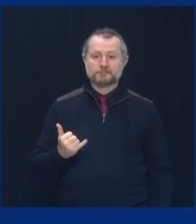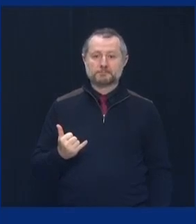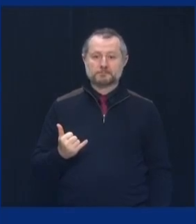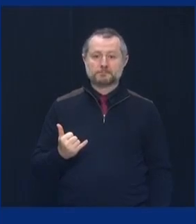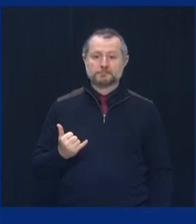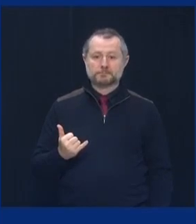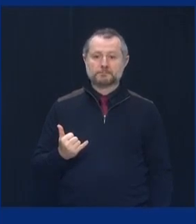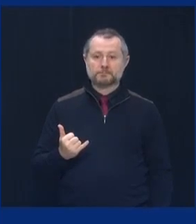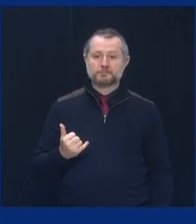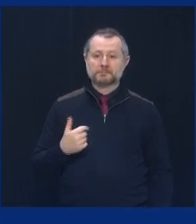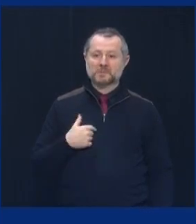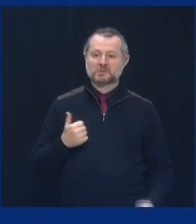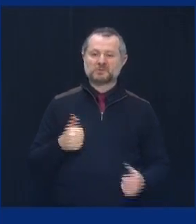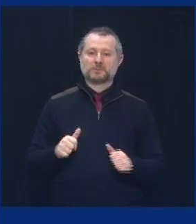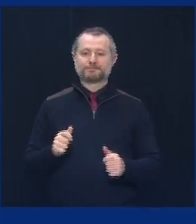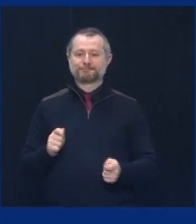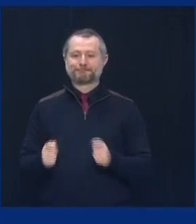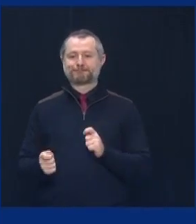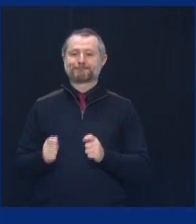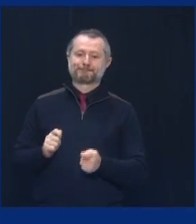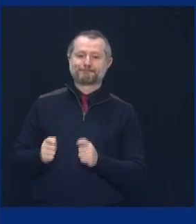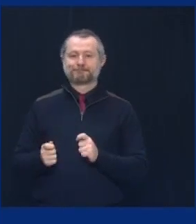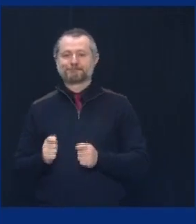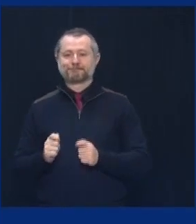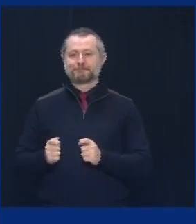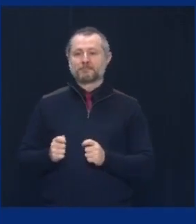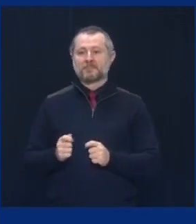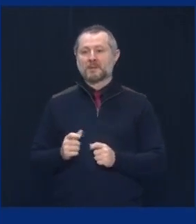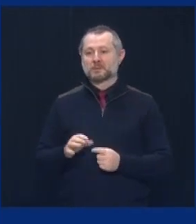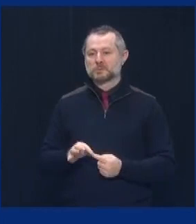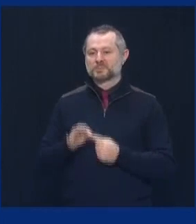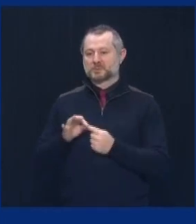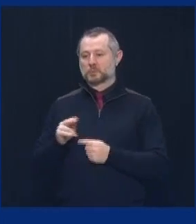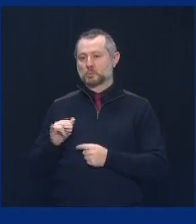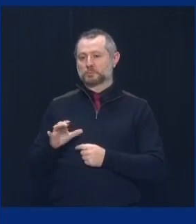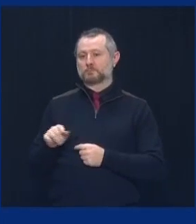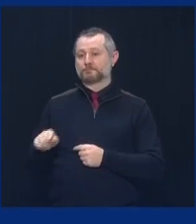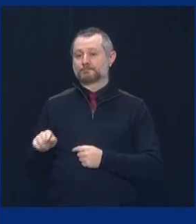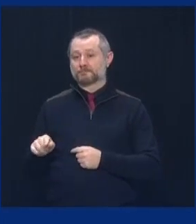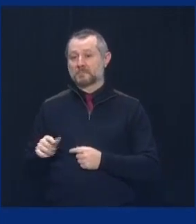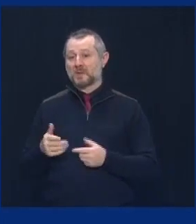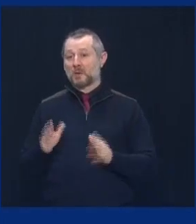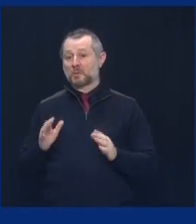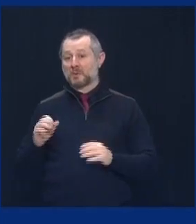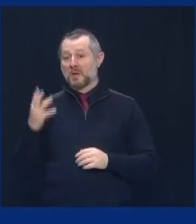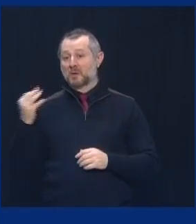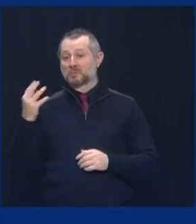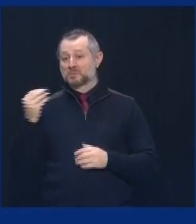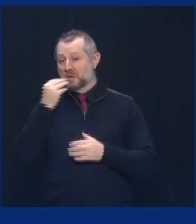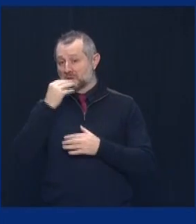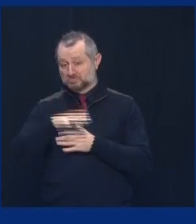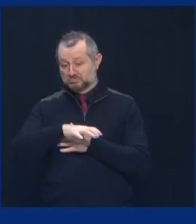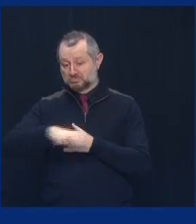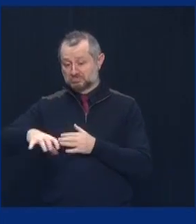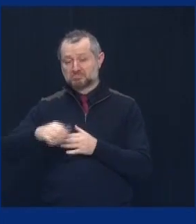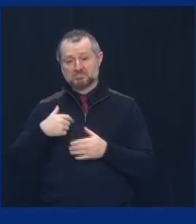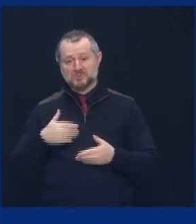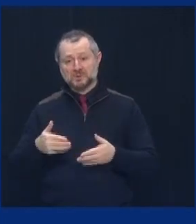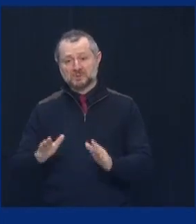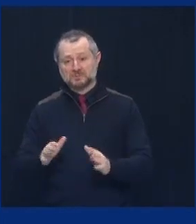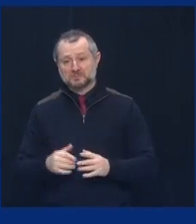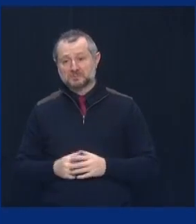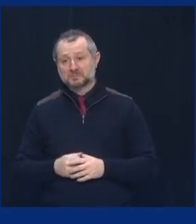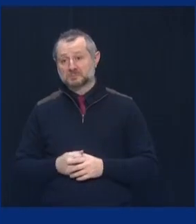many ways, especially in New York City, where outdoor dining is not only allowed, but it's also been